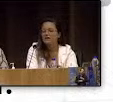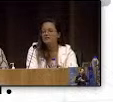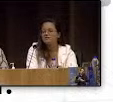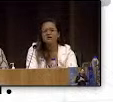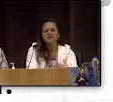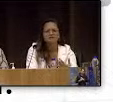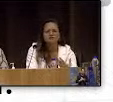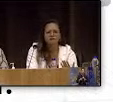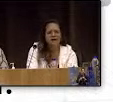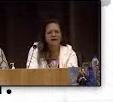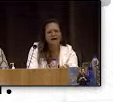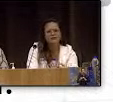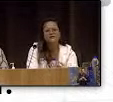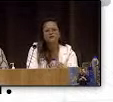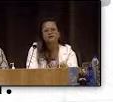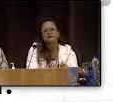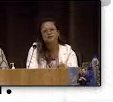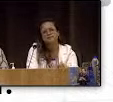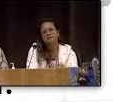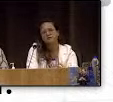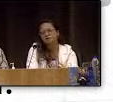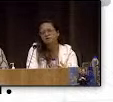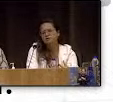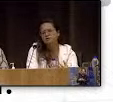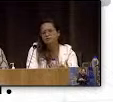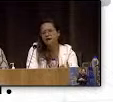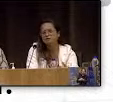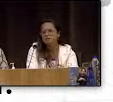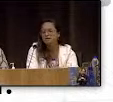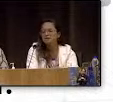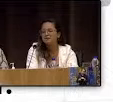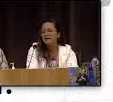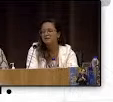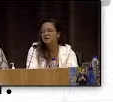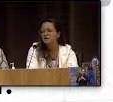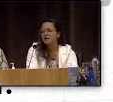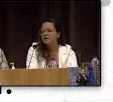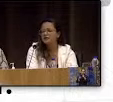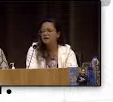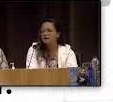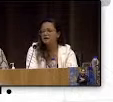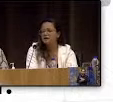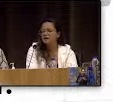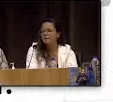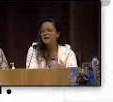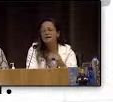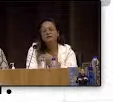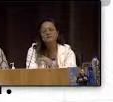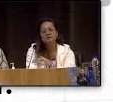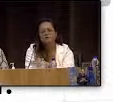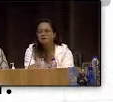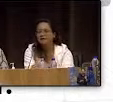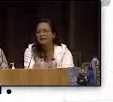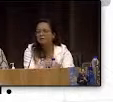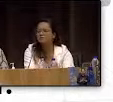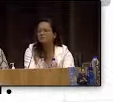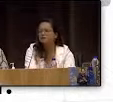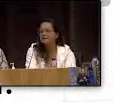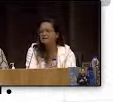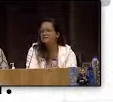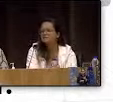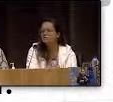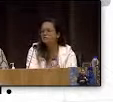As far as outpatient, we also have some burns, low grade